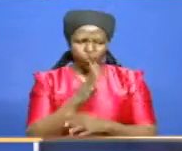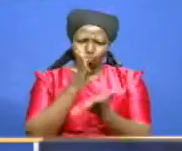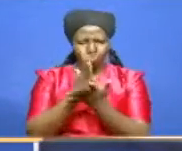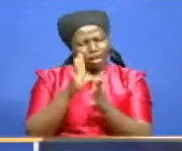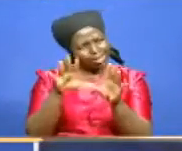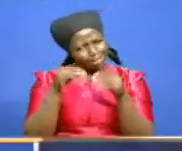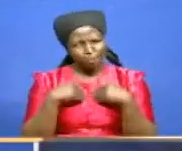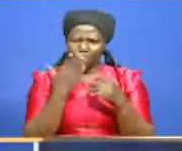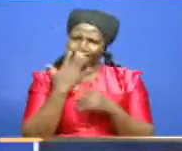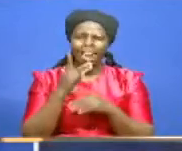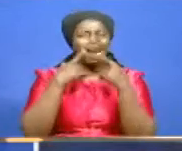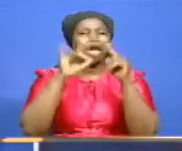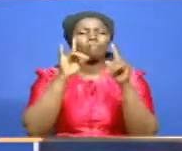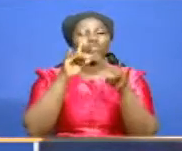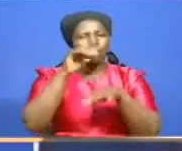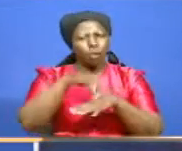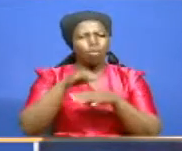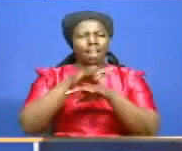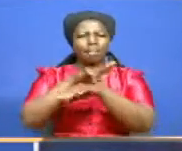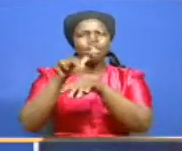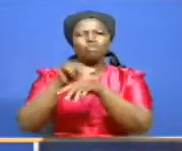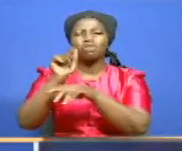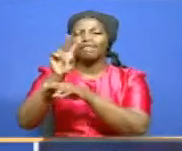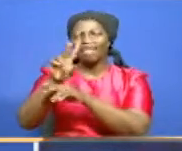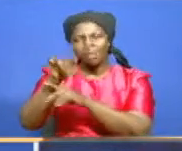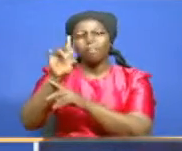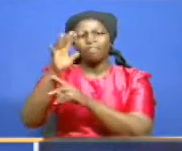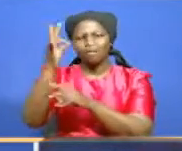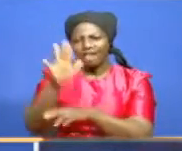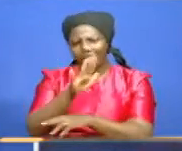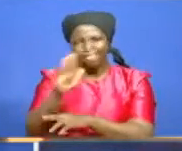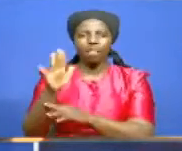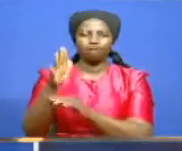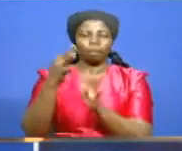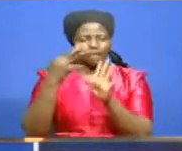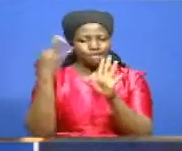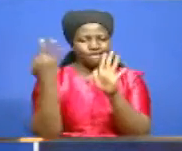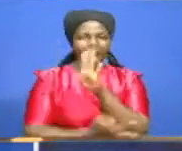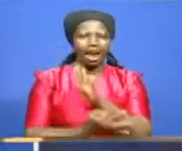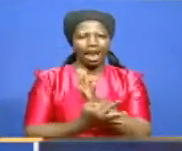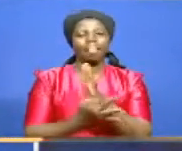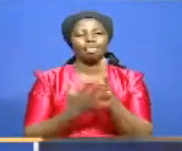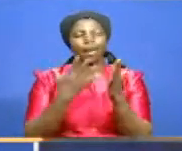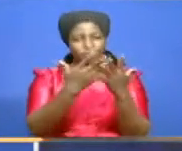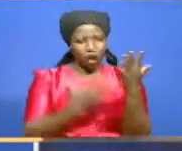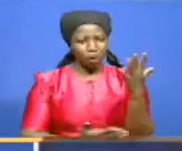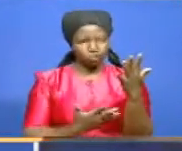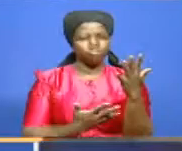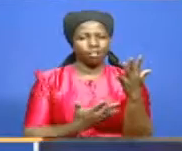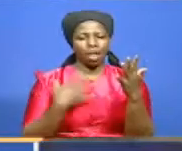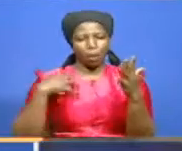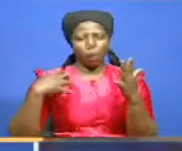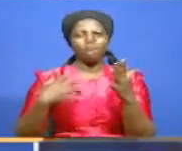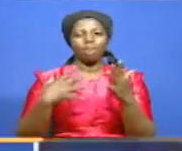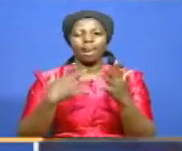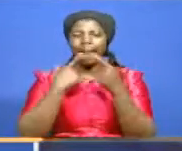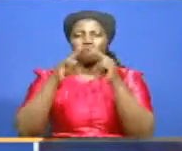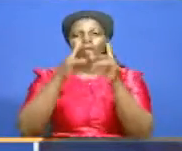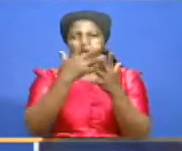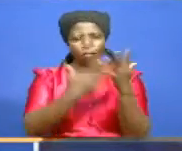on national television that they never filed the forms, the wealth declaration forms for their